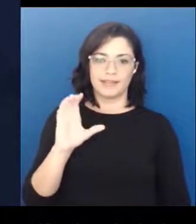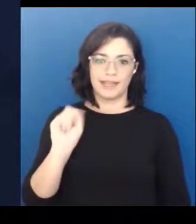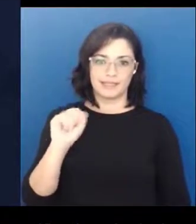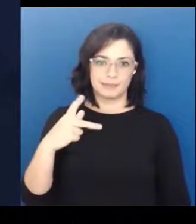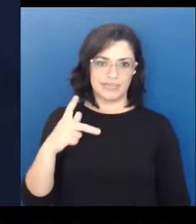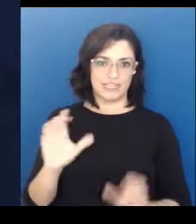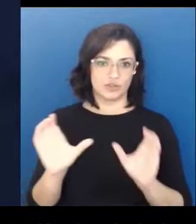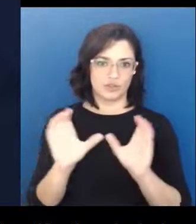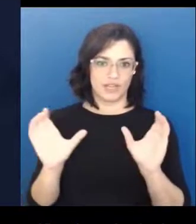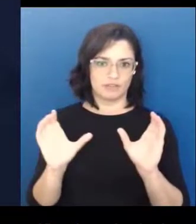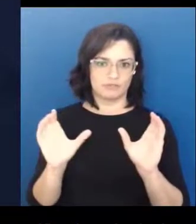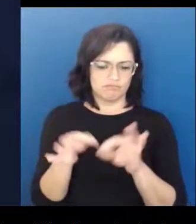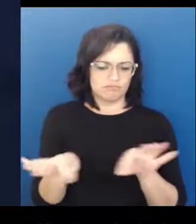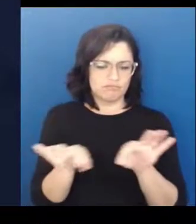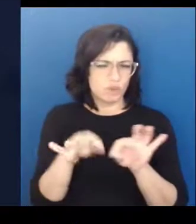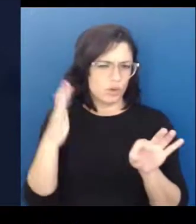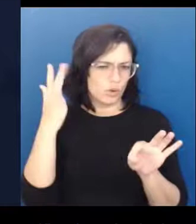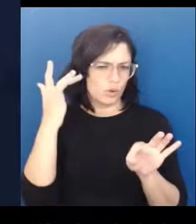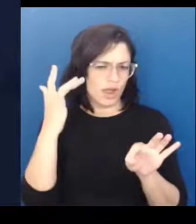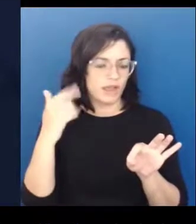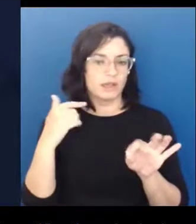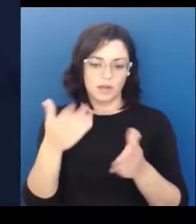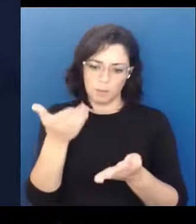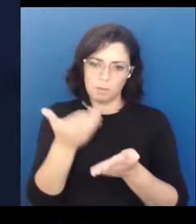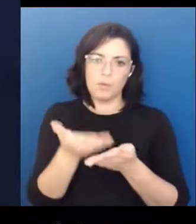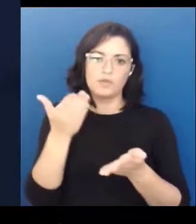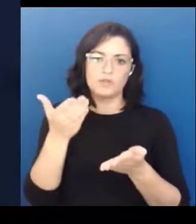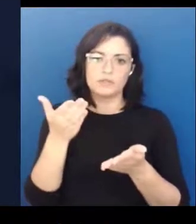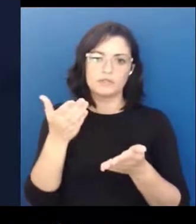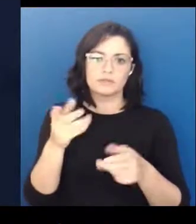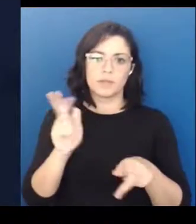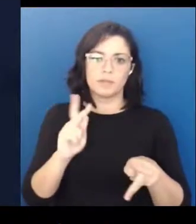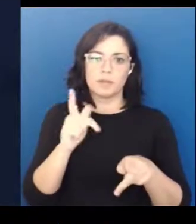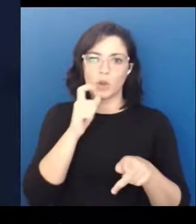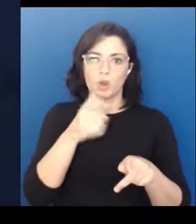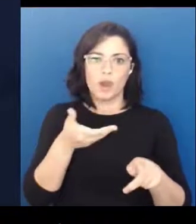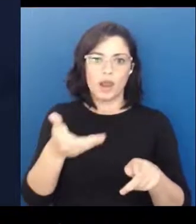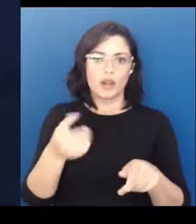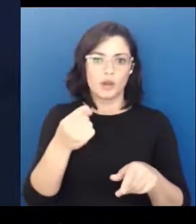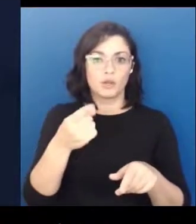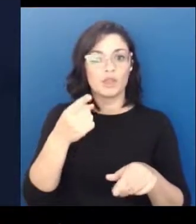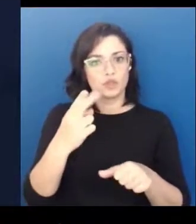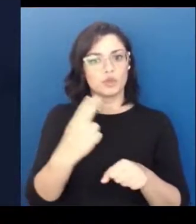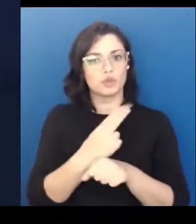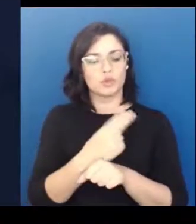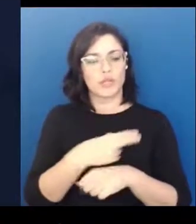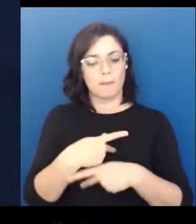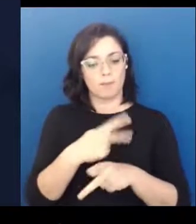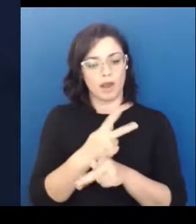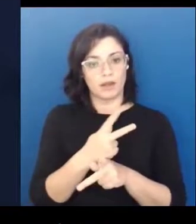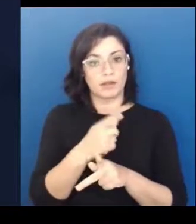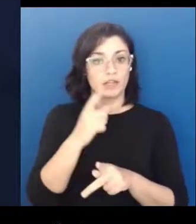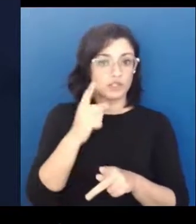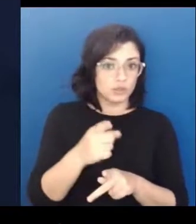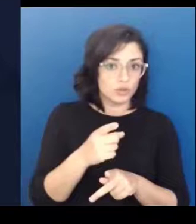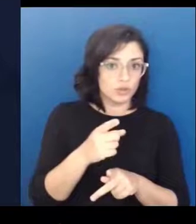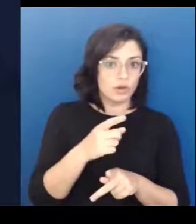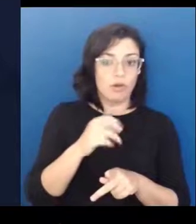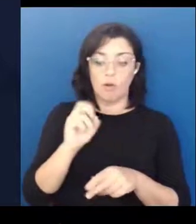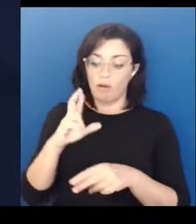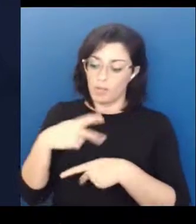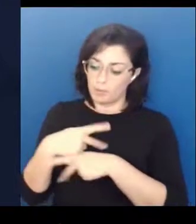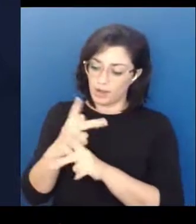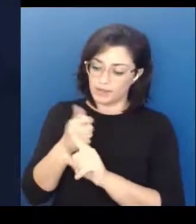companies hiring you that you're using a product that you or the product have the requisite skills to provide